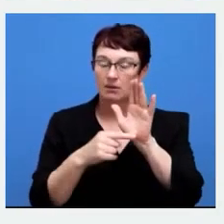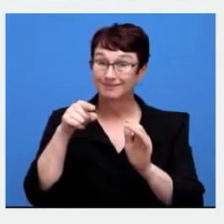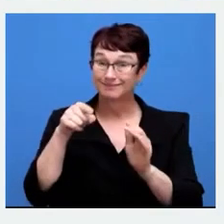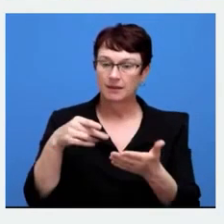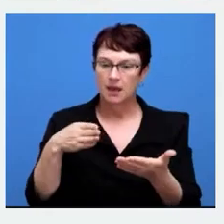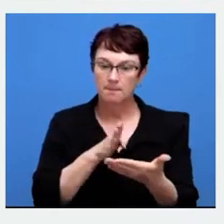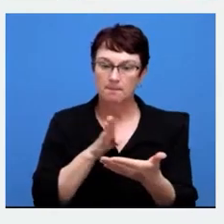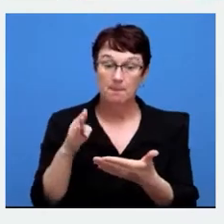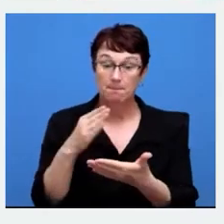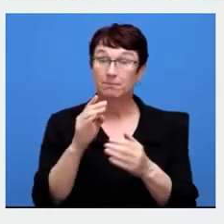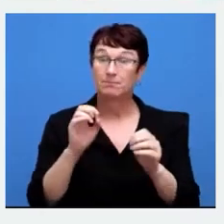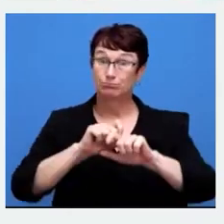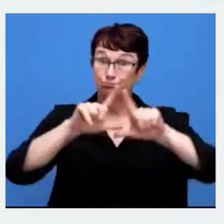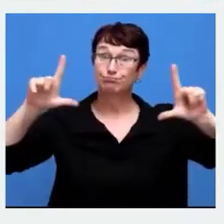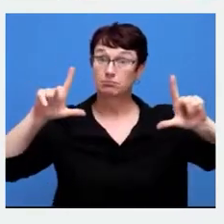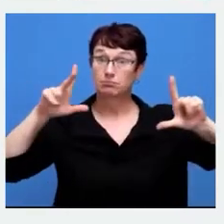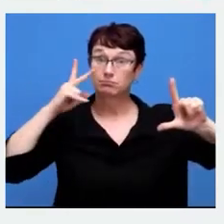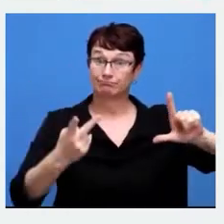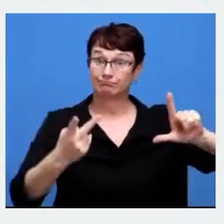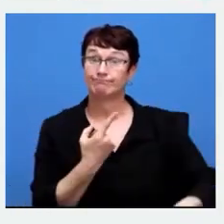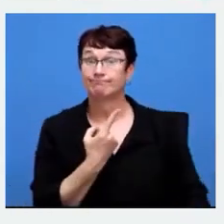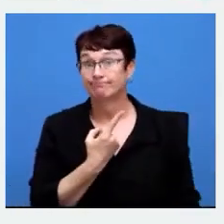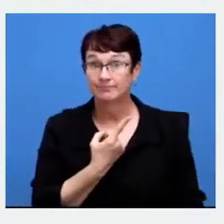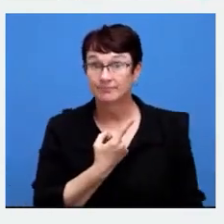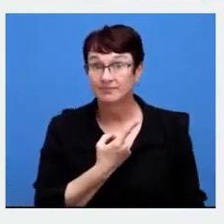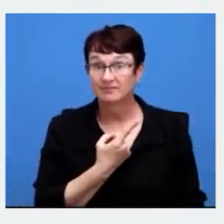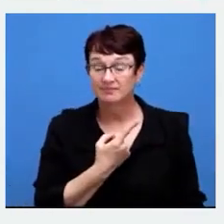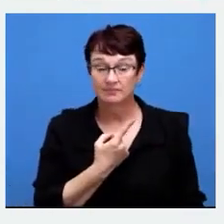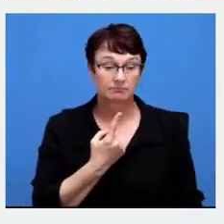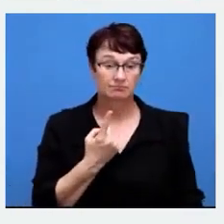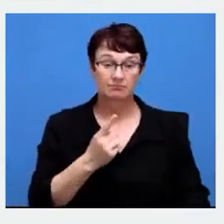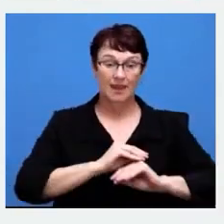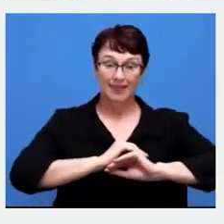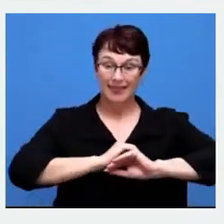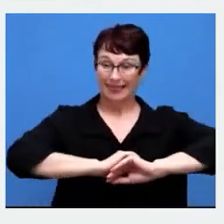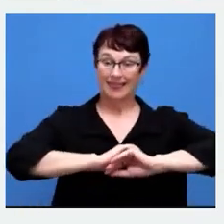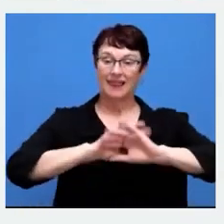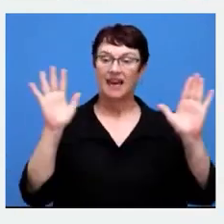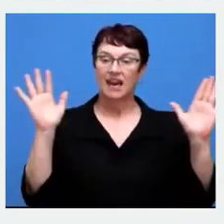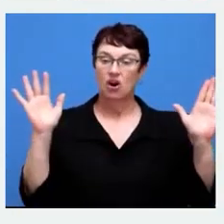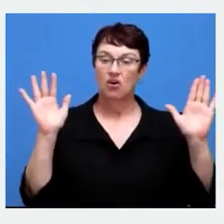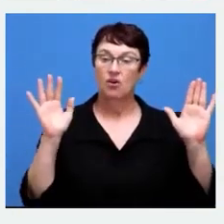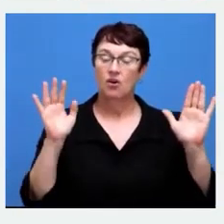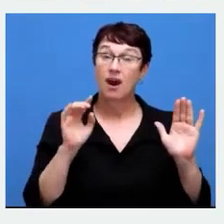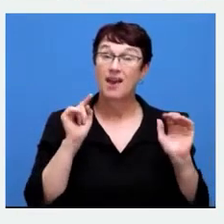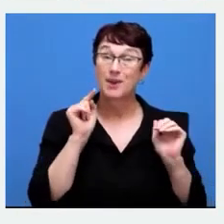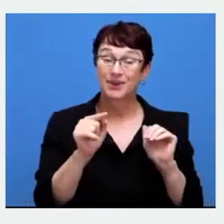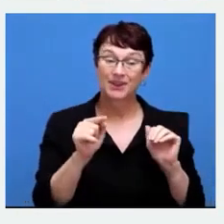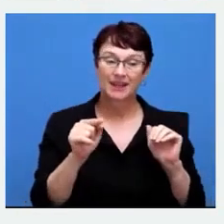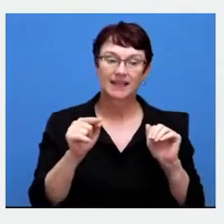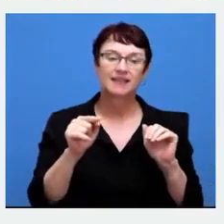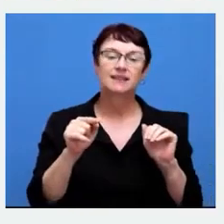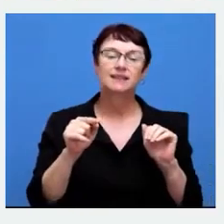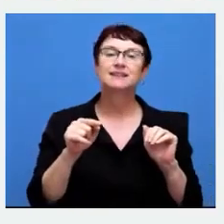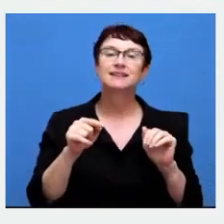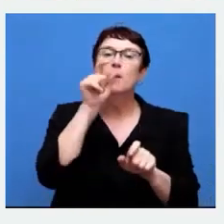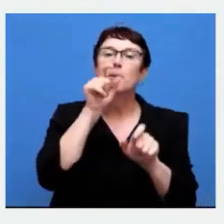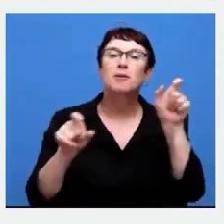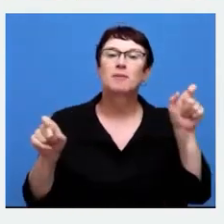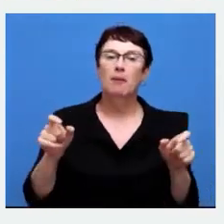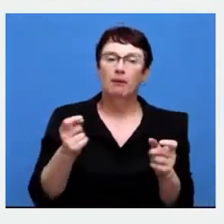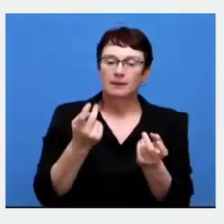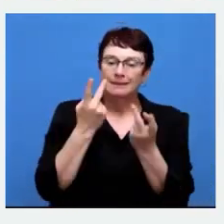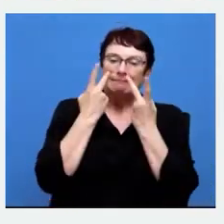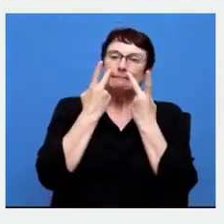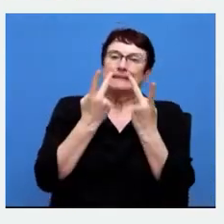say, included in the atlas, just to tell you, you know, that the lenses that we use to observe the city, let's